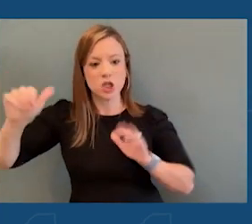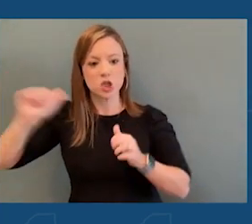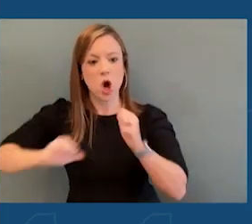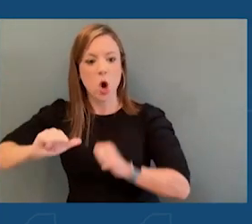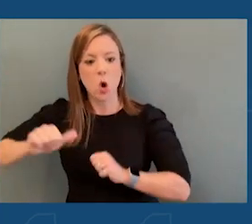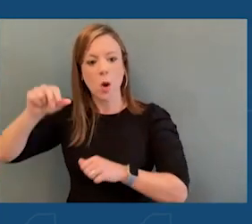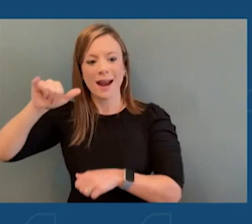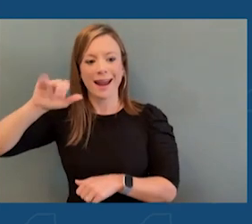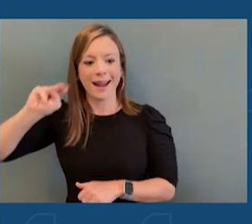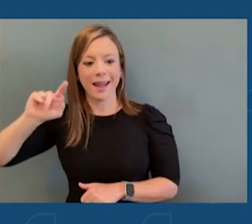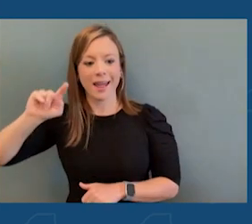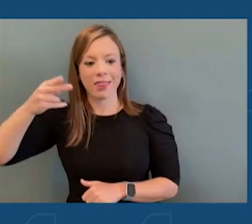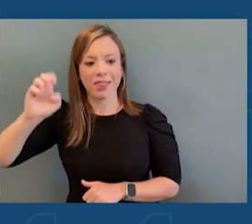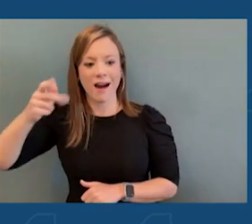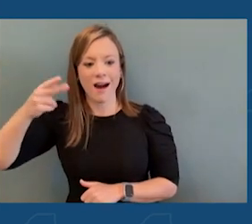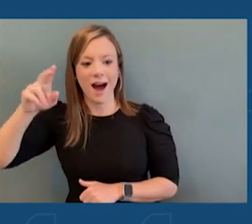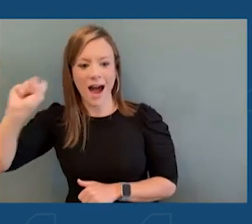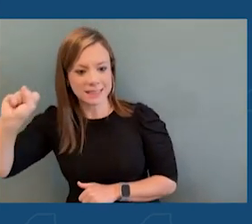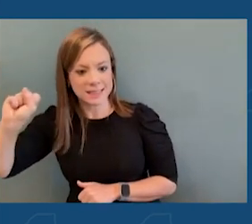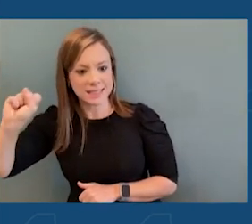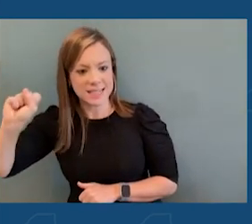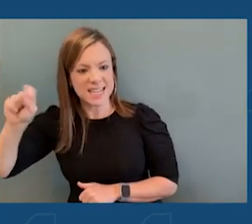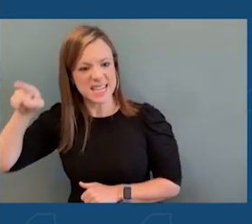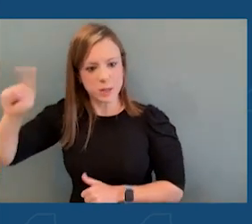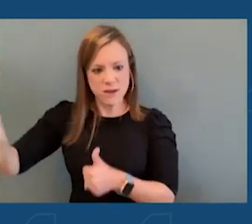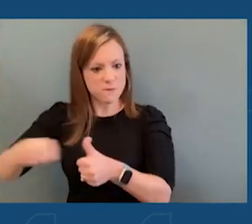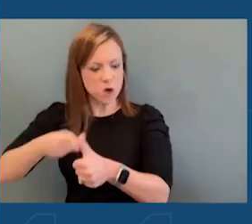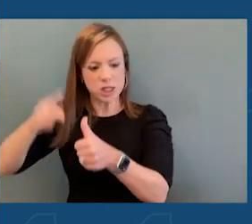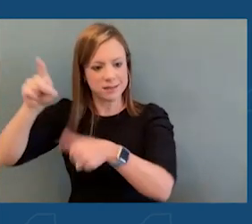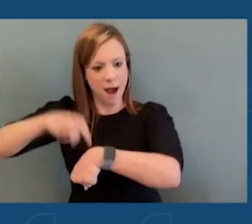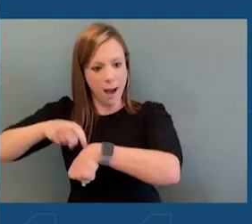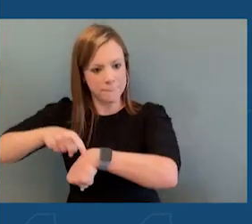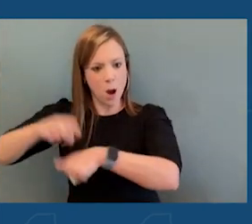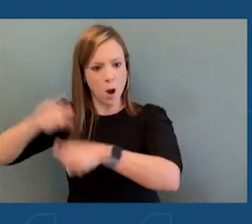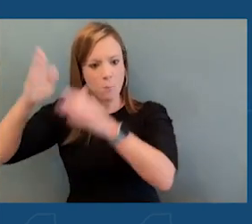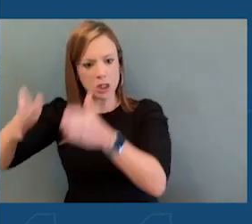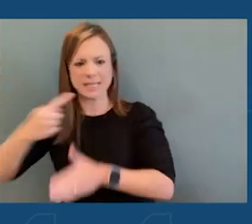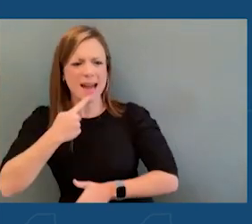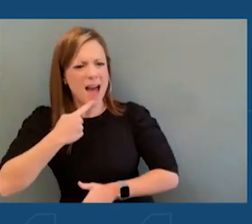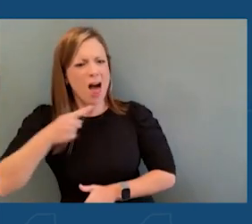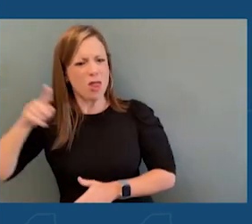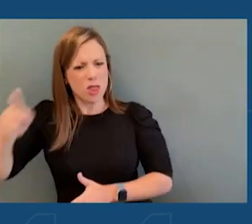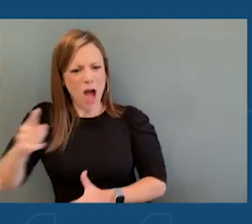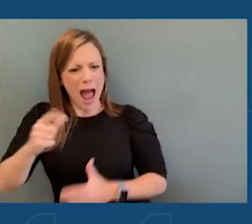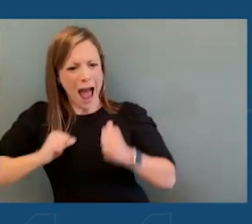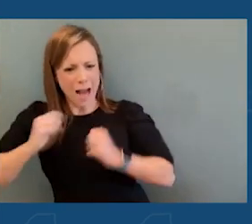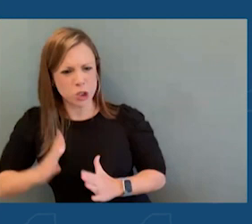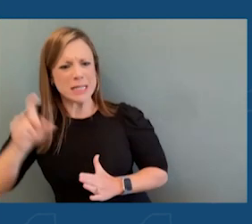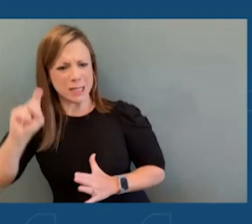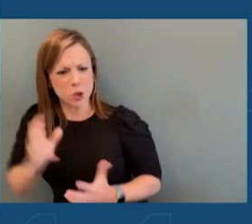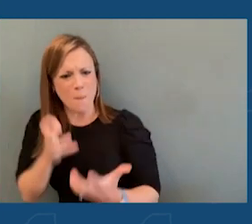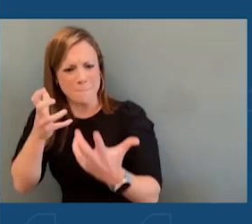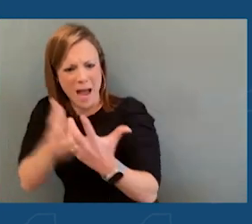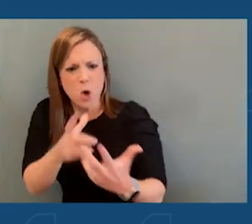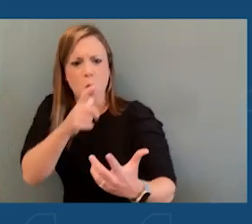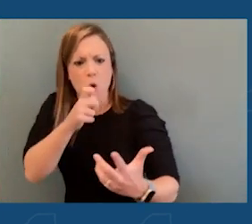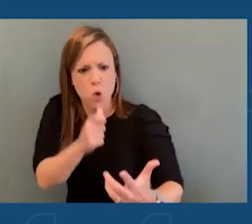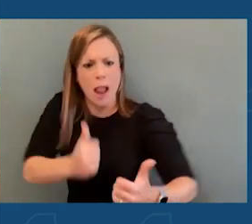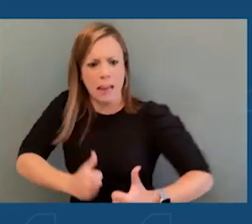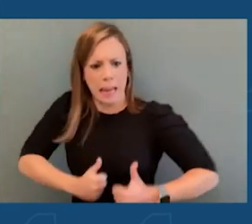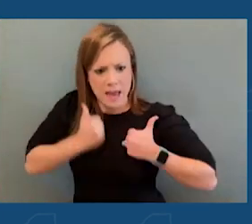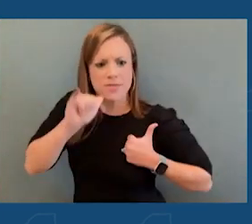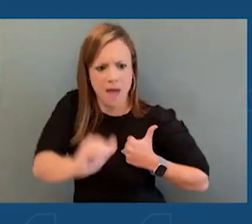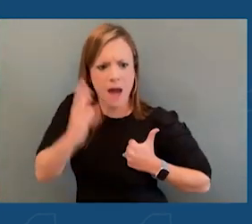the story needs to be told by people who lived the story. And that was what has changed how we view performances going